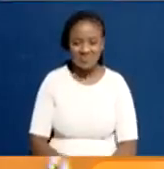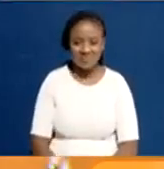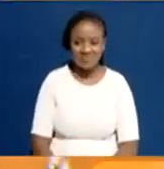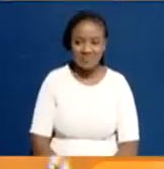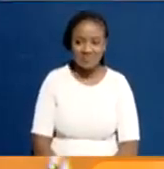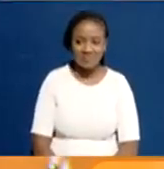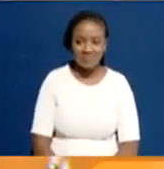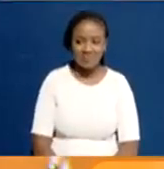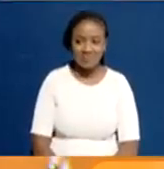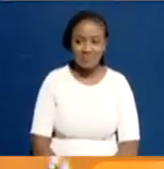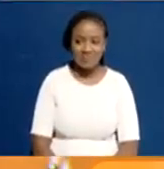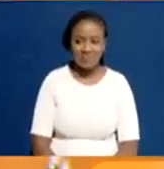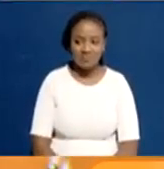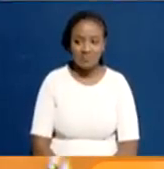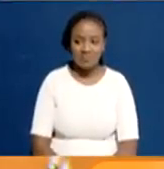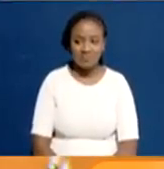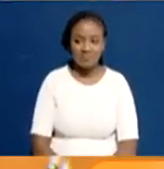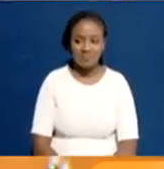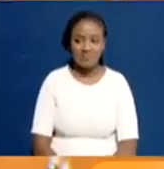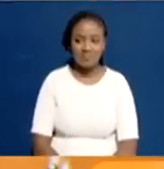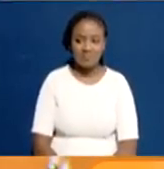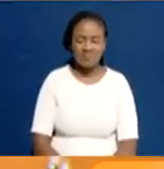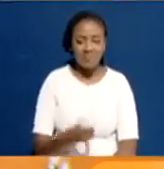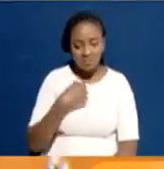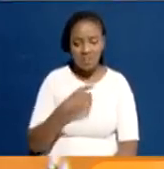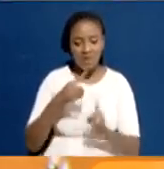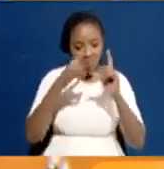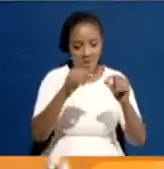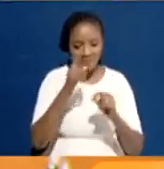And I'm saying this looking at you guys in your eyes.